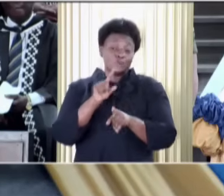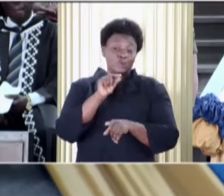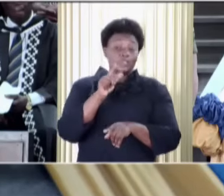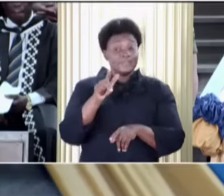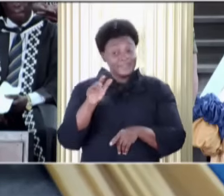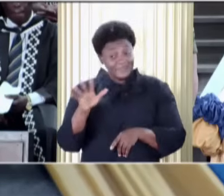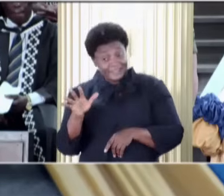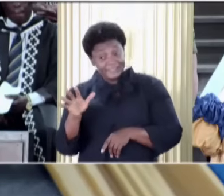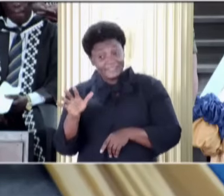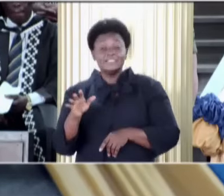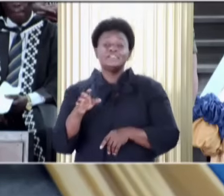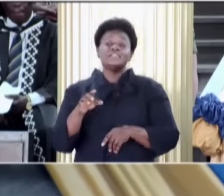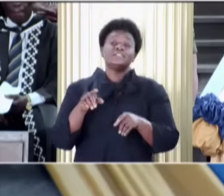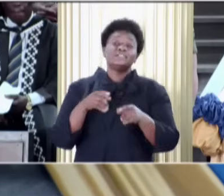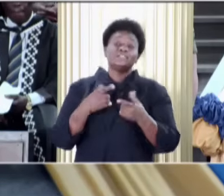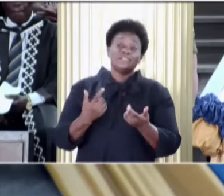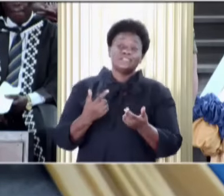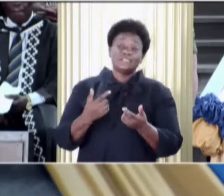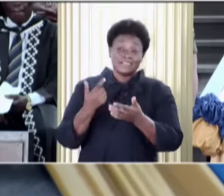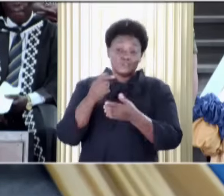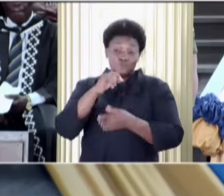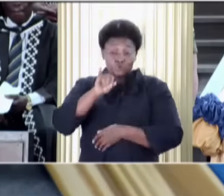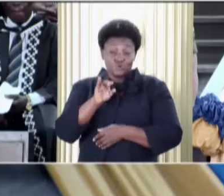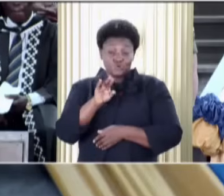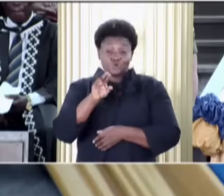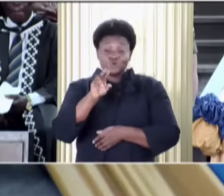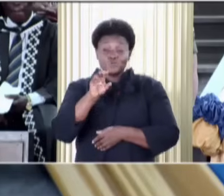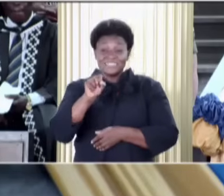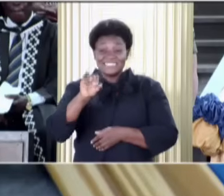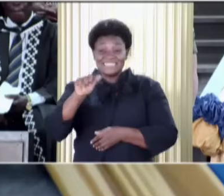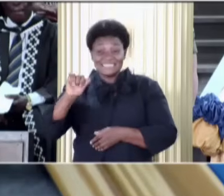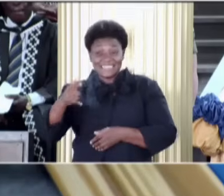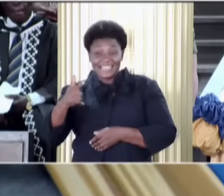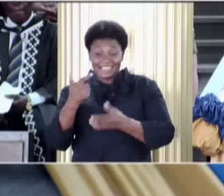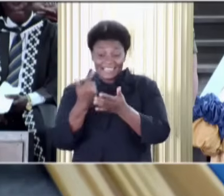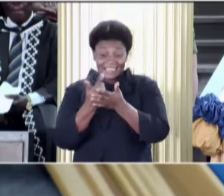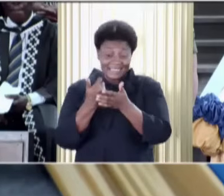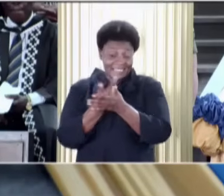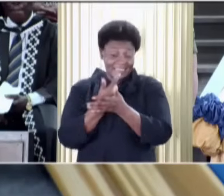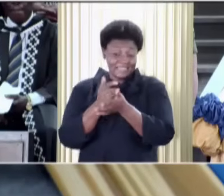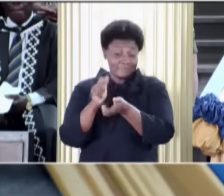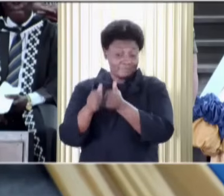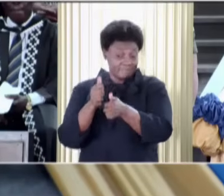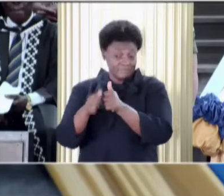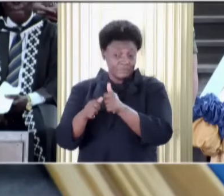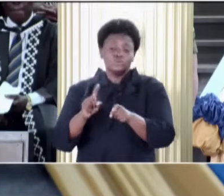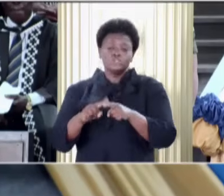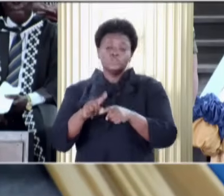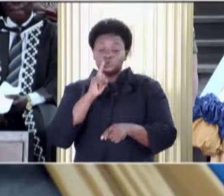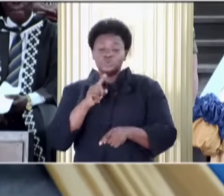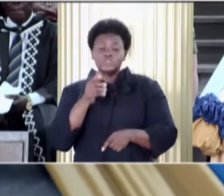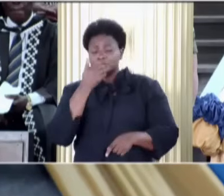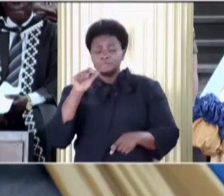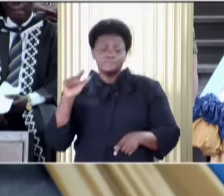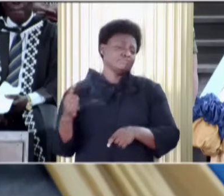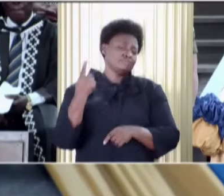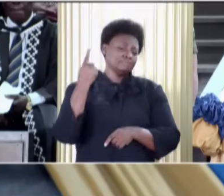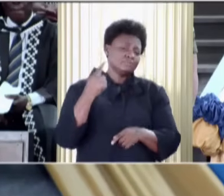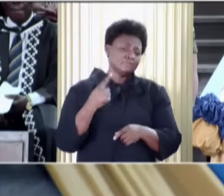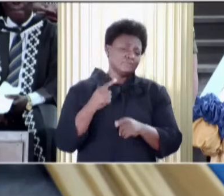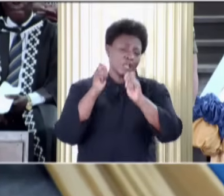2025 Jessup Ghana Moot Court competition, and they have actually just last week won